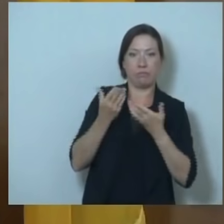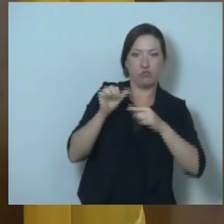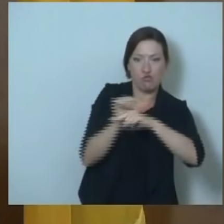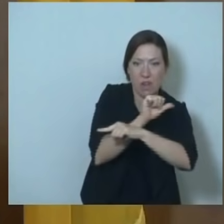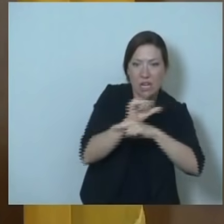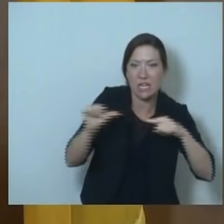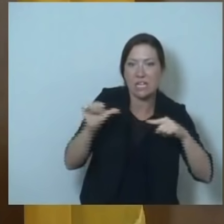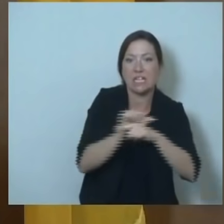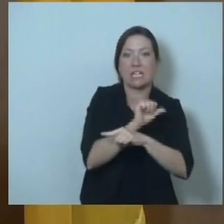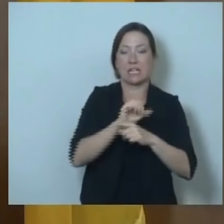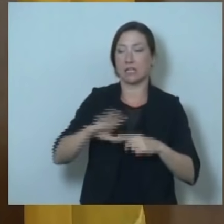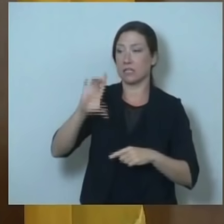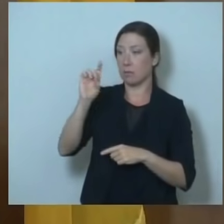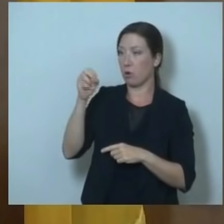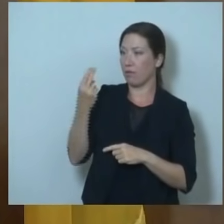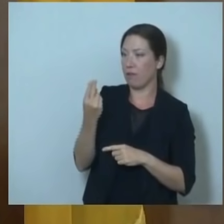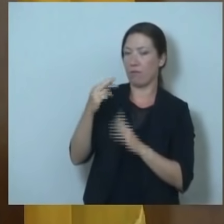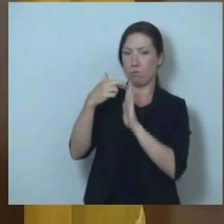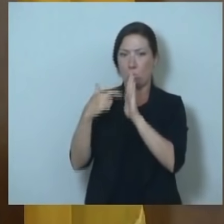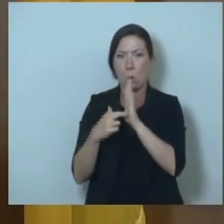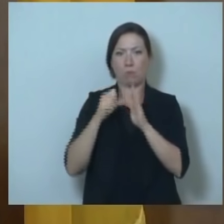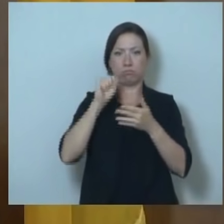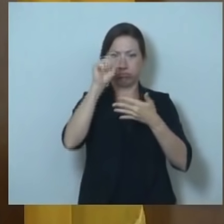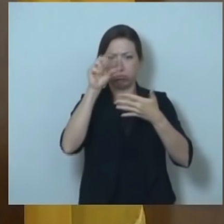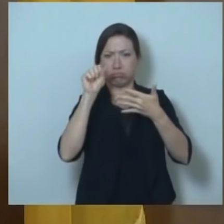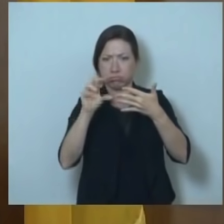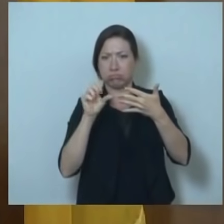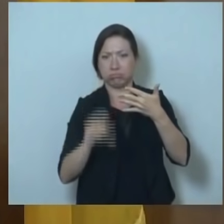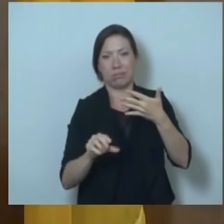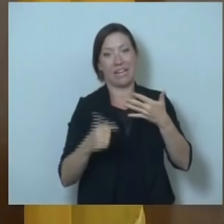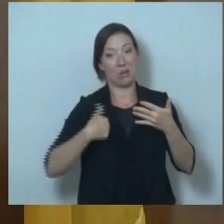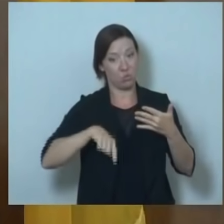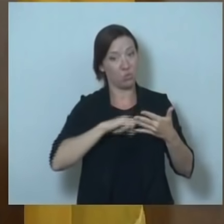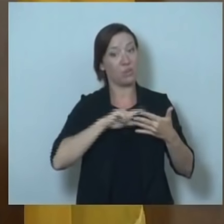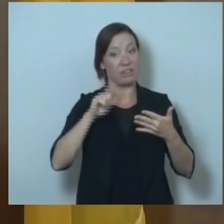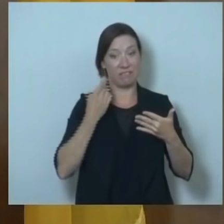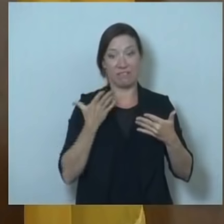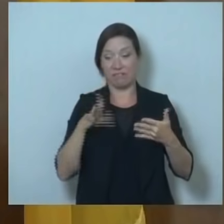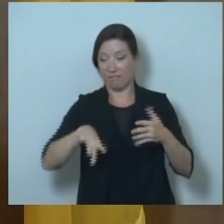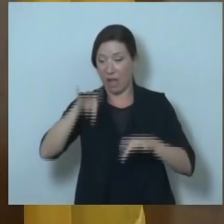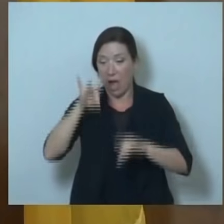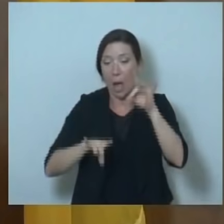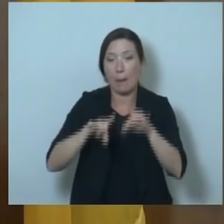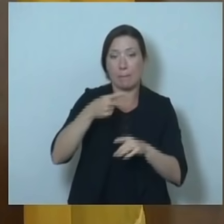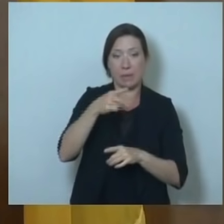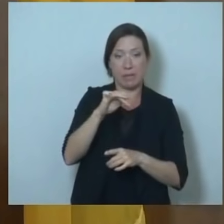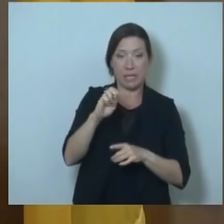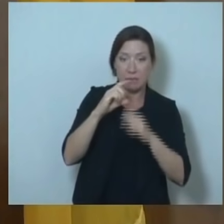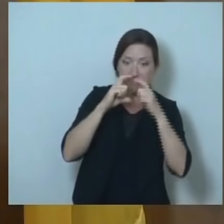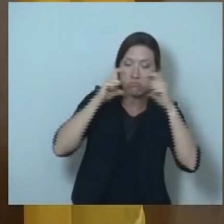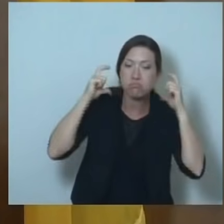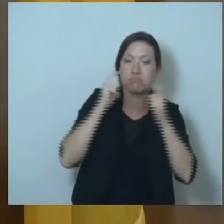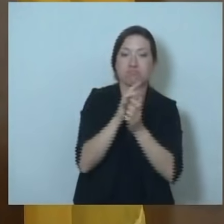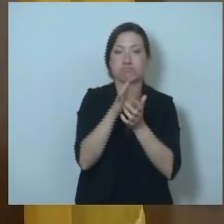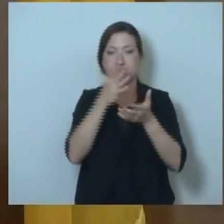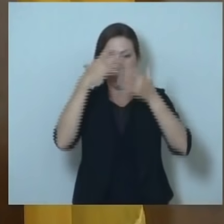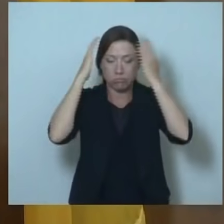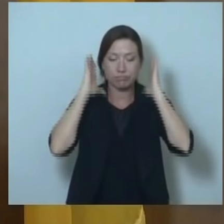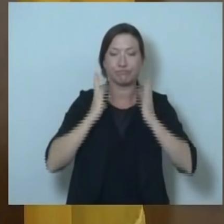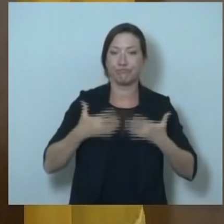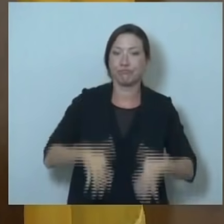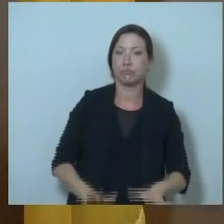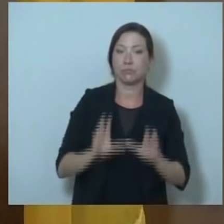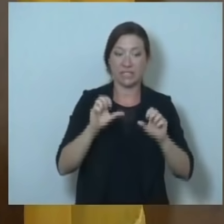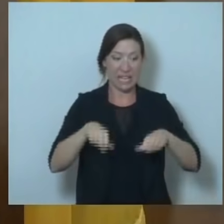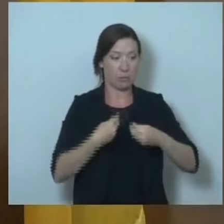frankly, an extraordinary job accessing PPE that can be made available to businesses and high-risk